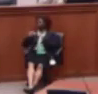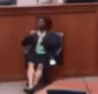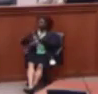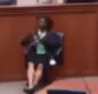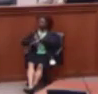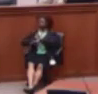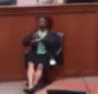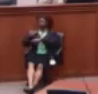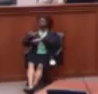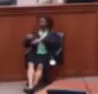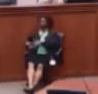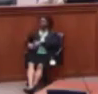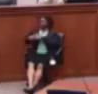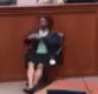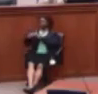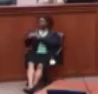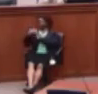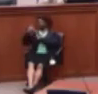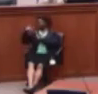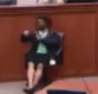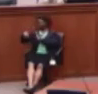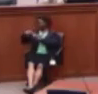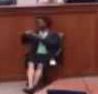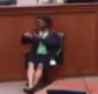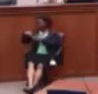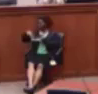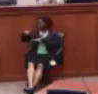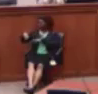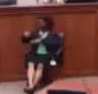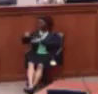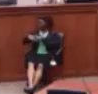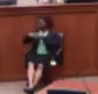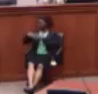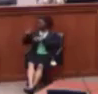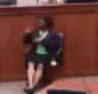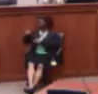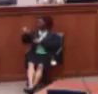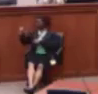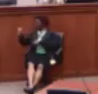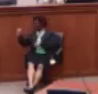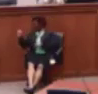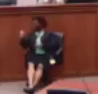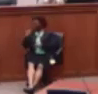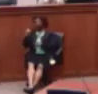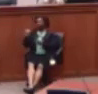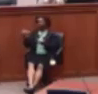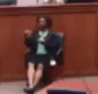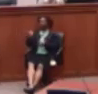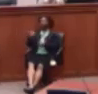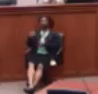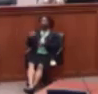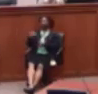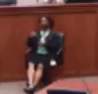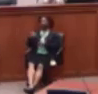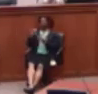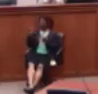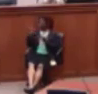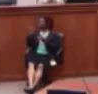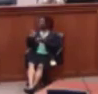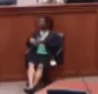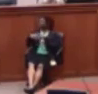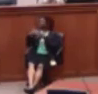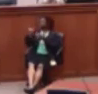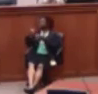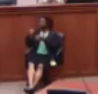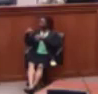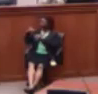Jump Start 2.0. They've received feedback on Jump Start 2.0. They're here to share with you the feedback